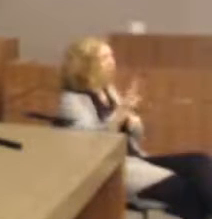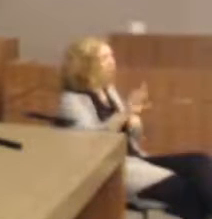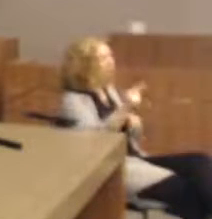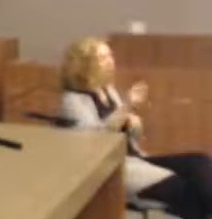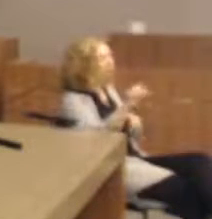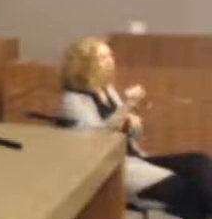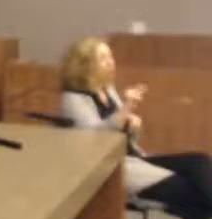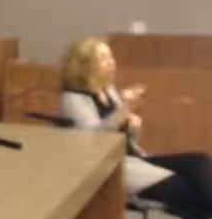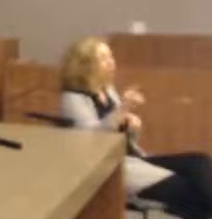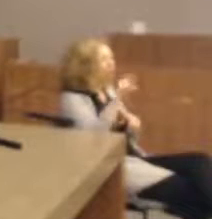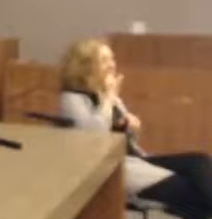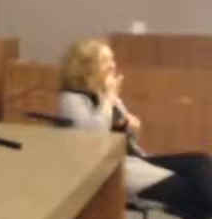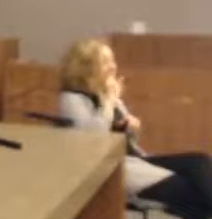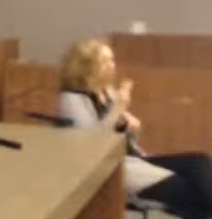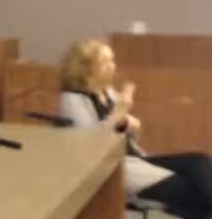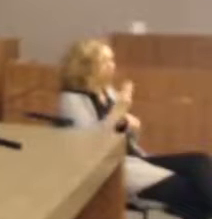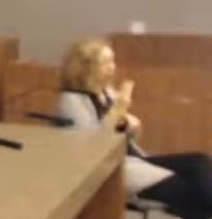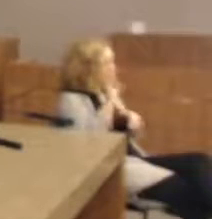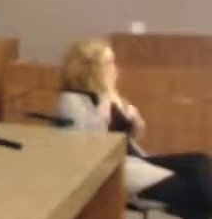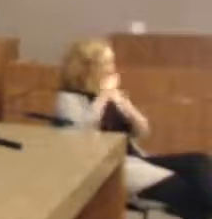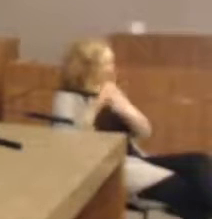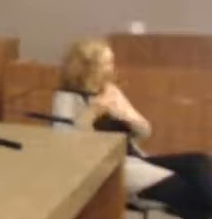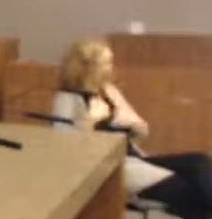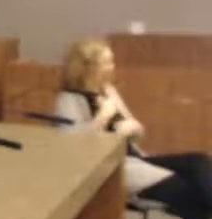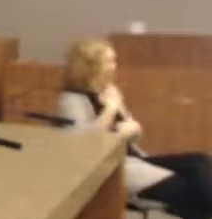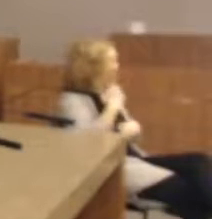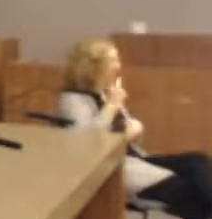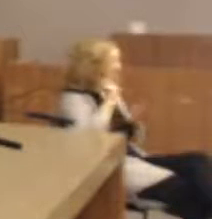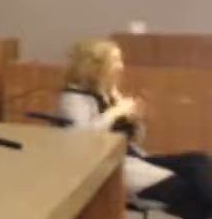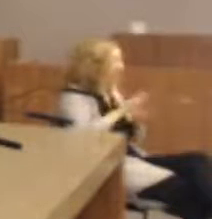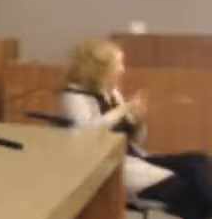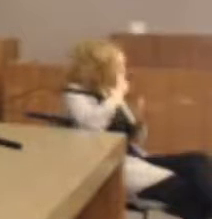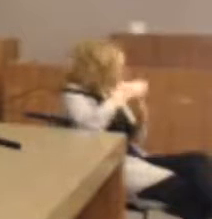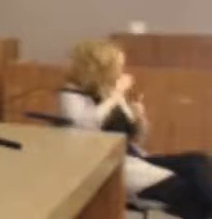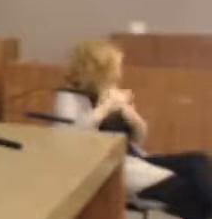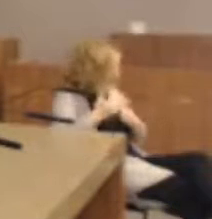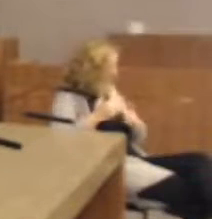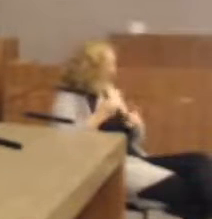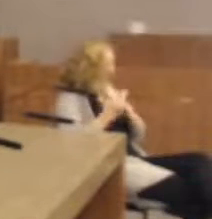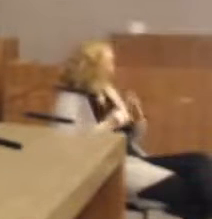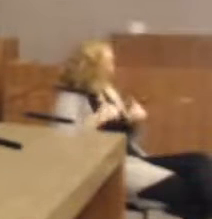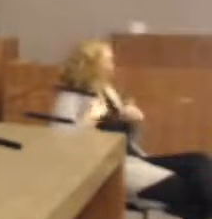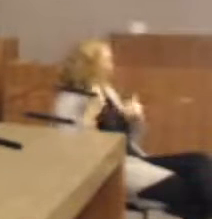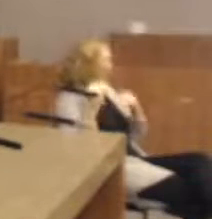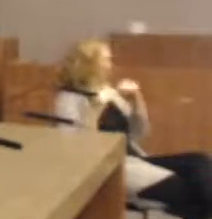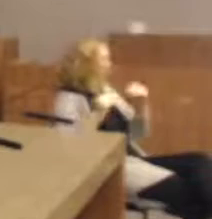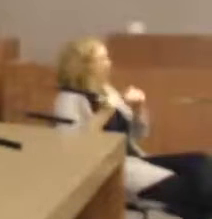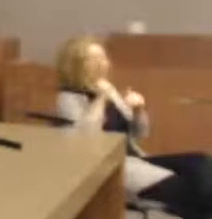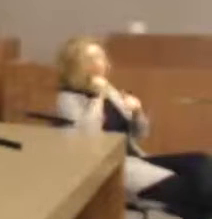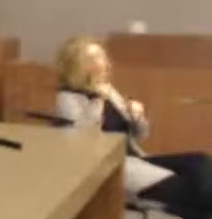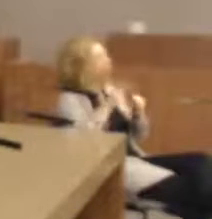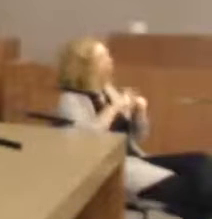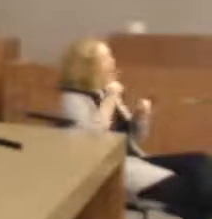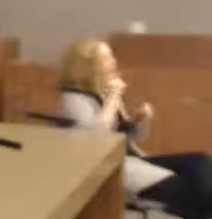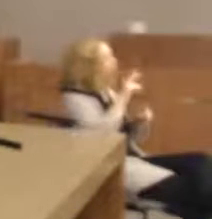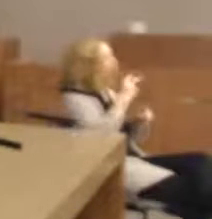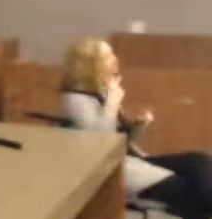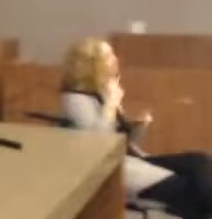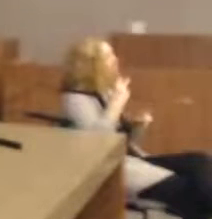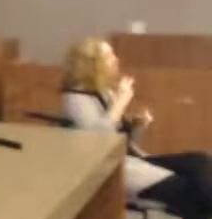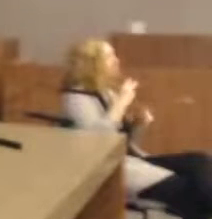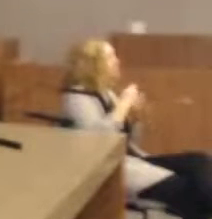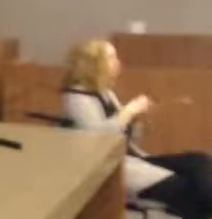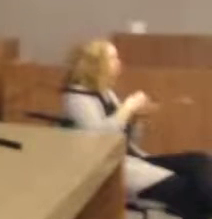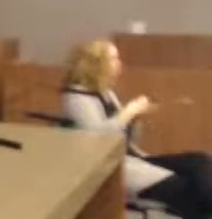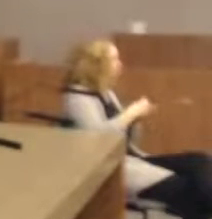two sons of the victim. And I said, I noticed that your grandsons, who are both young adults, did not apply for victims' compensation. And